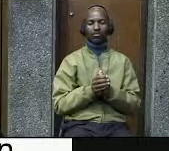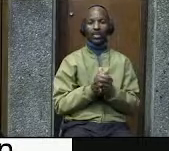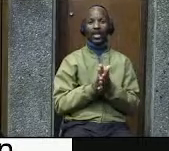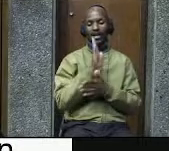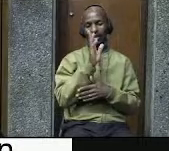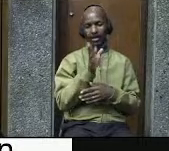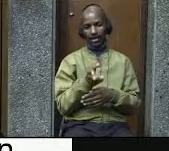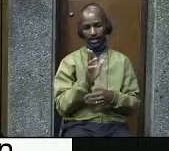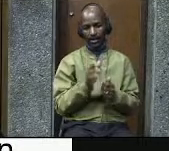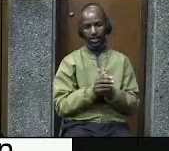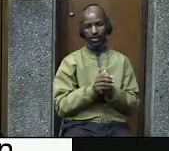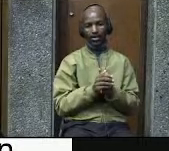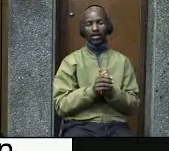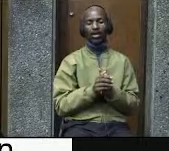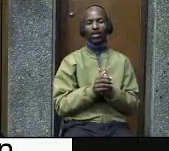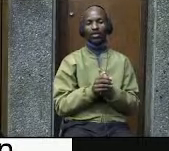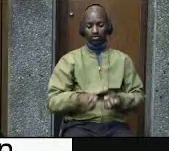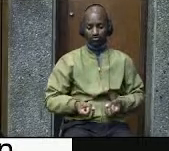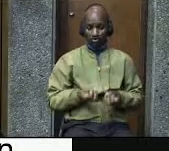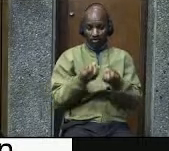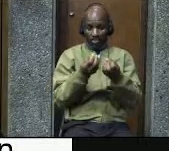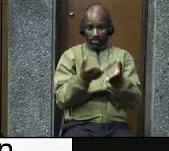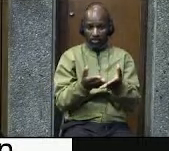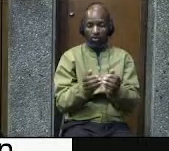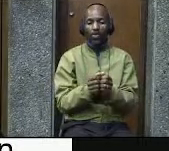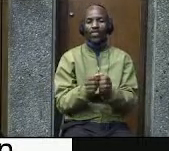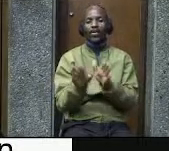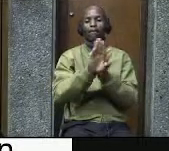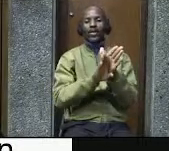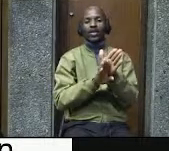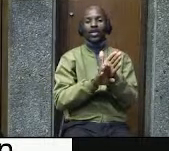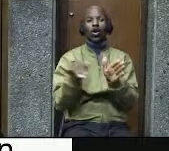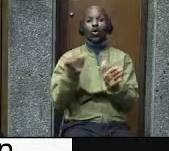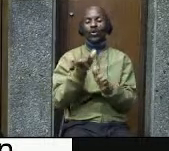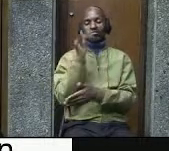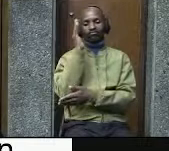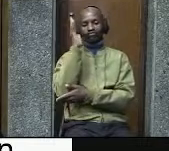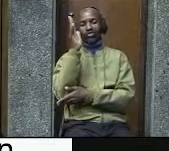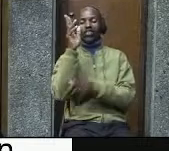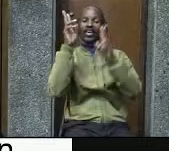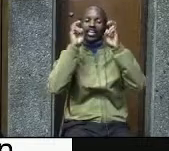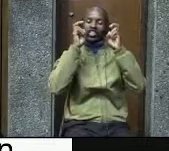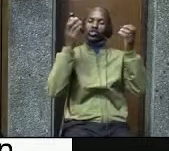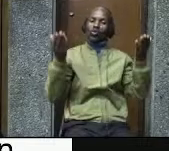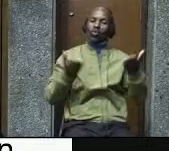and there are provisions in the bill which addresses issues like